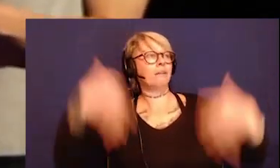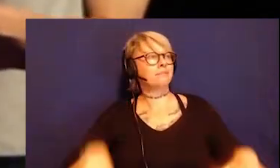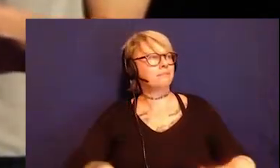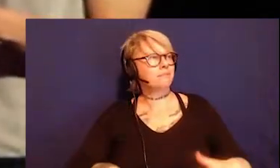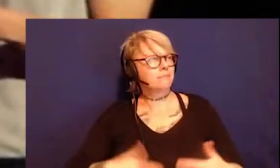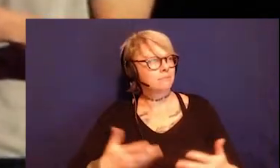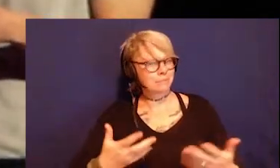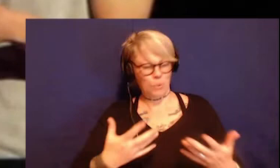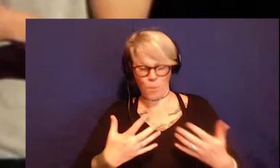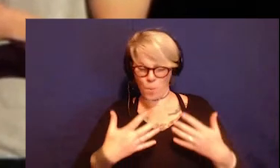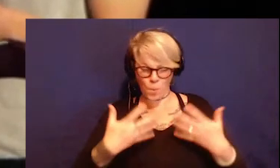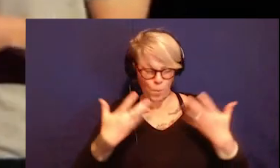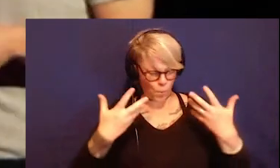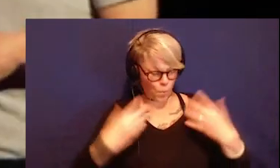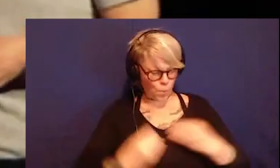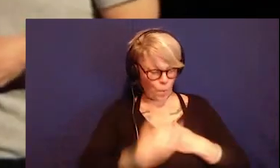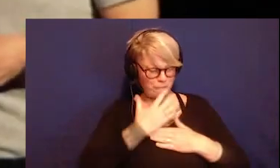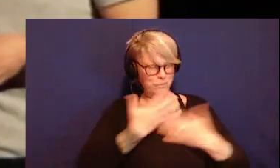you done to me?